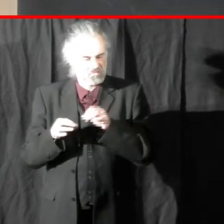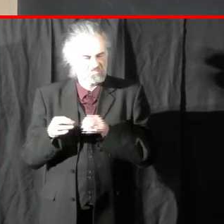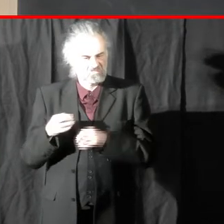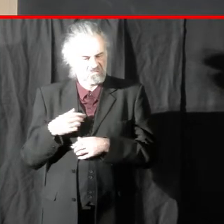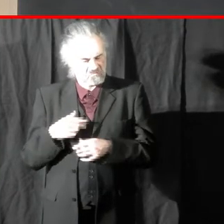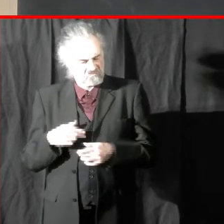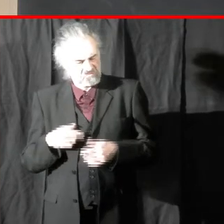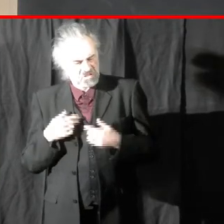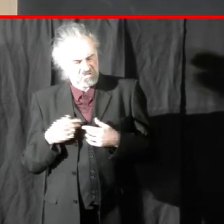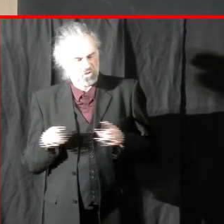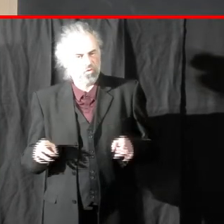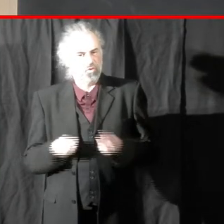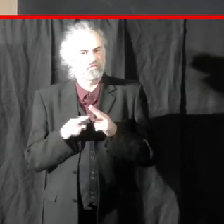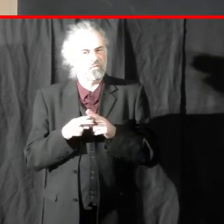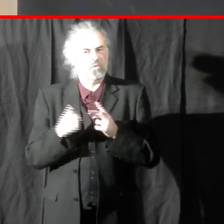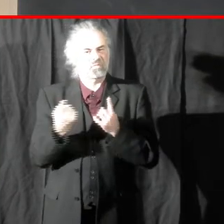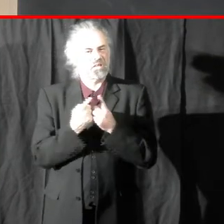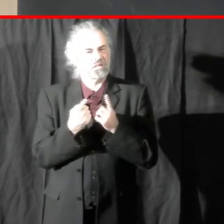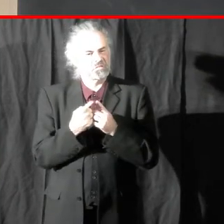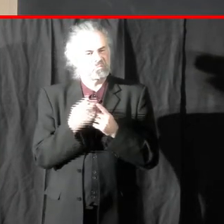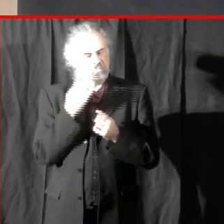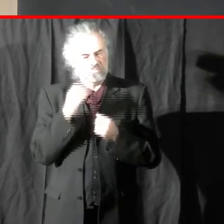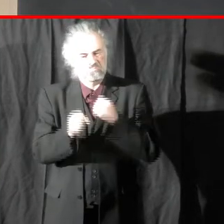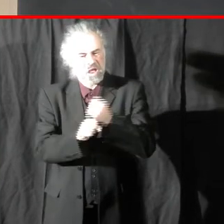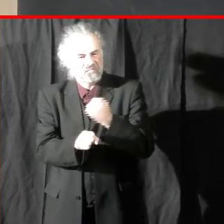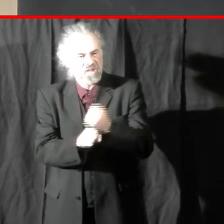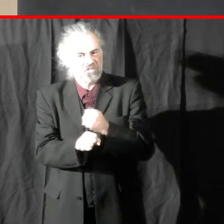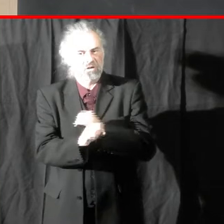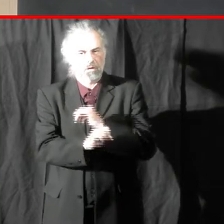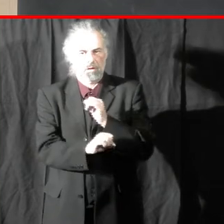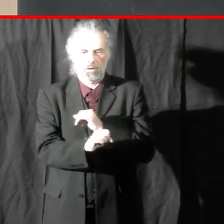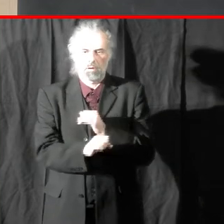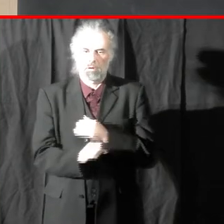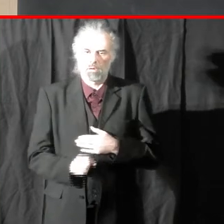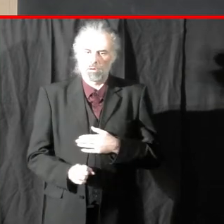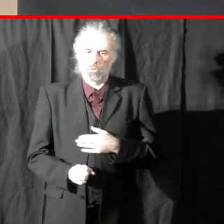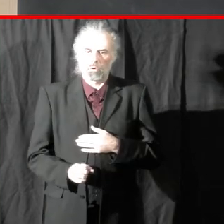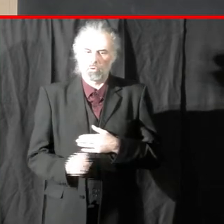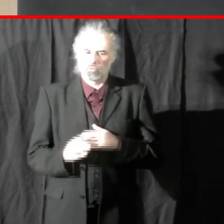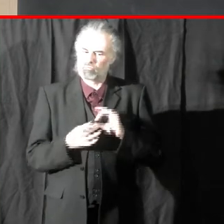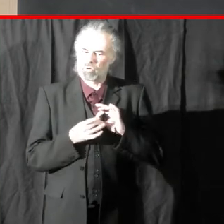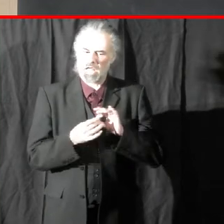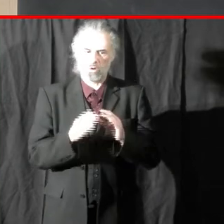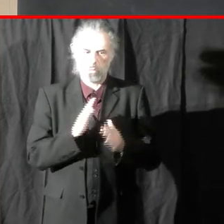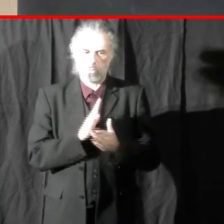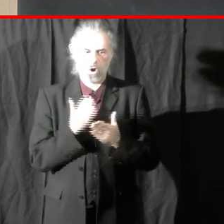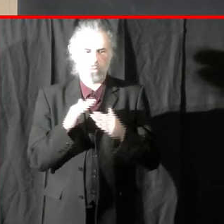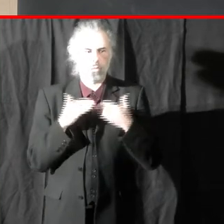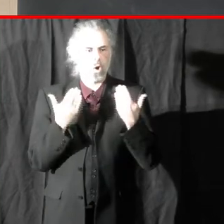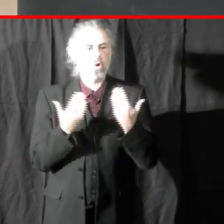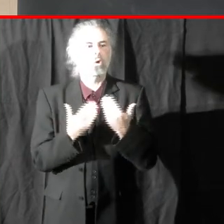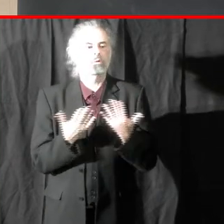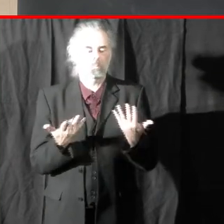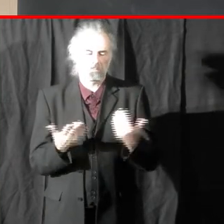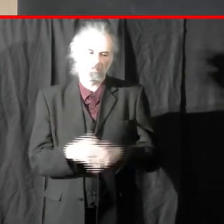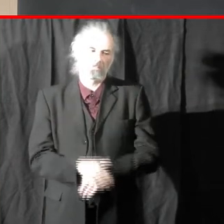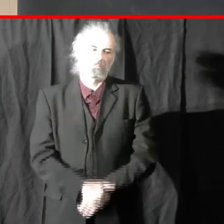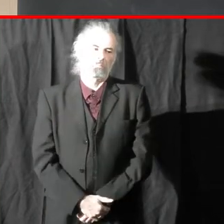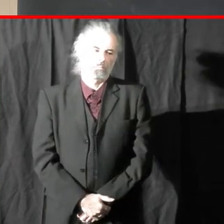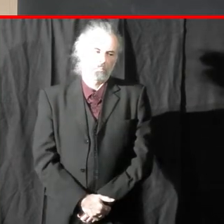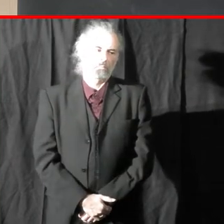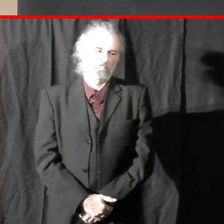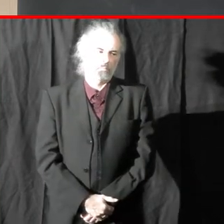manufacturing, and that made me think, okay, so this has actually got a real-world application. A real-world application. All right. He used the